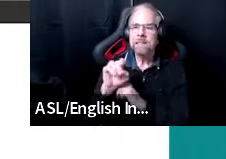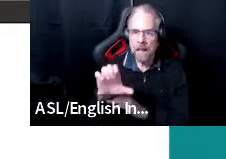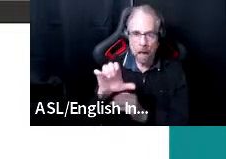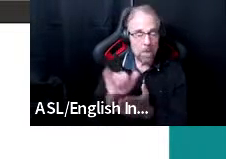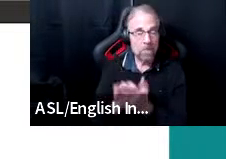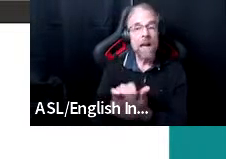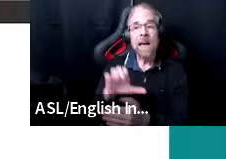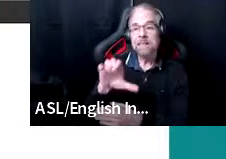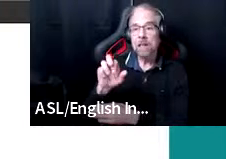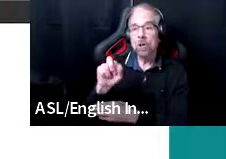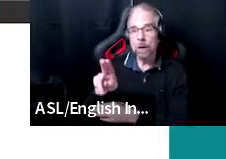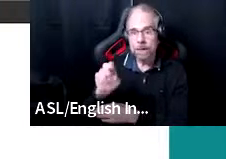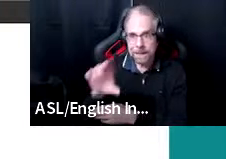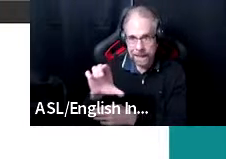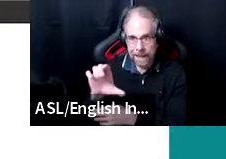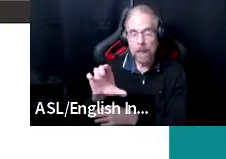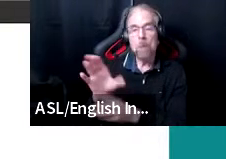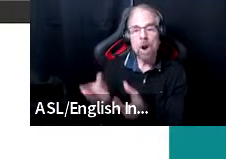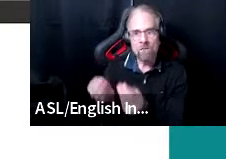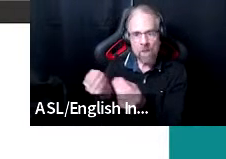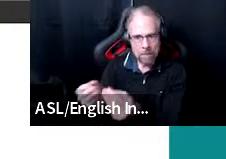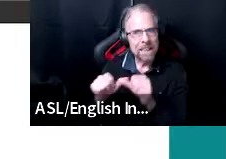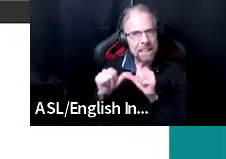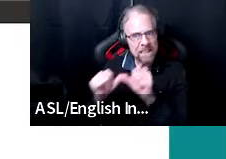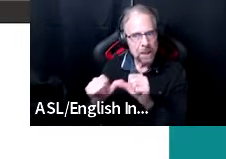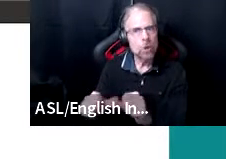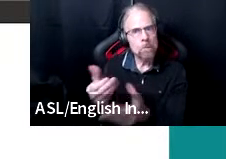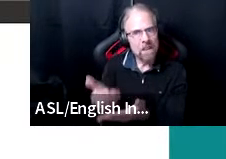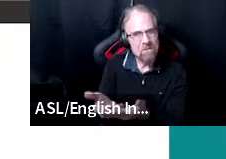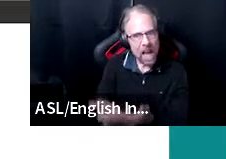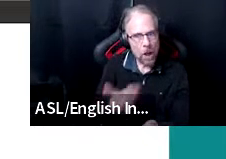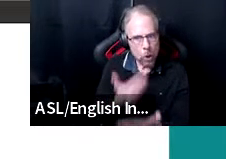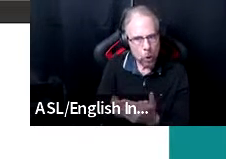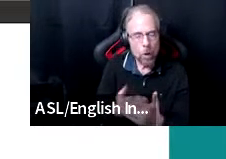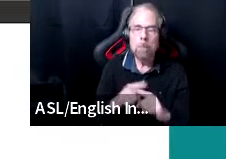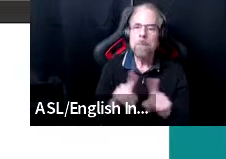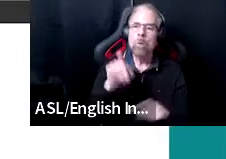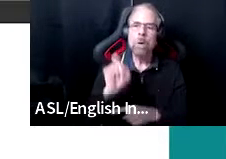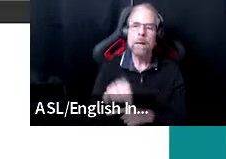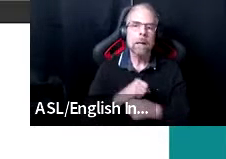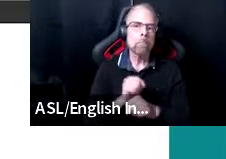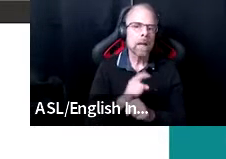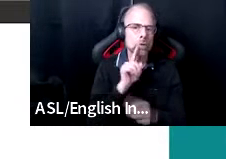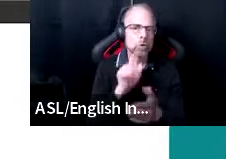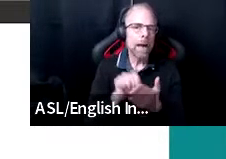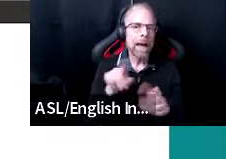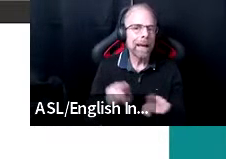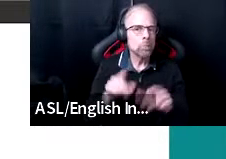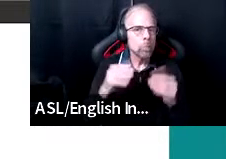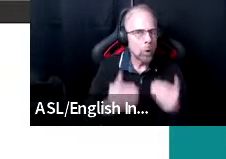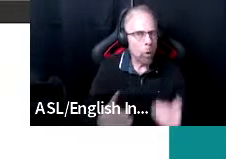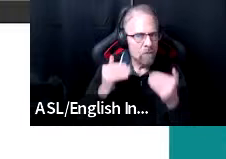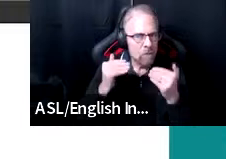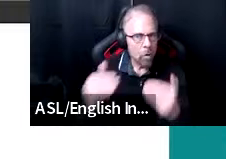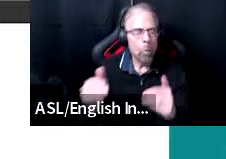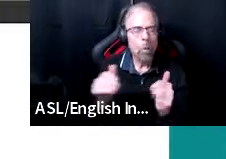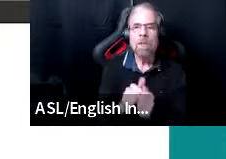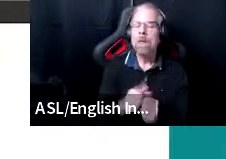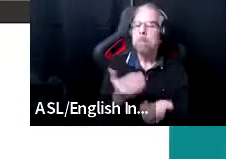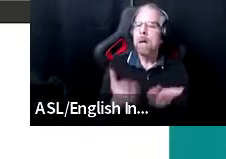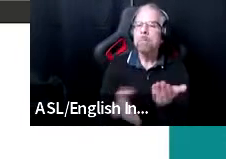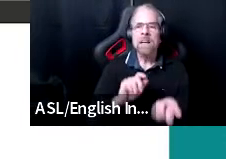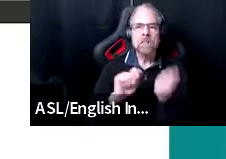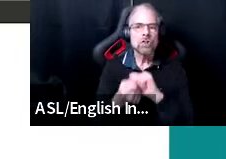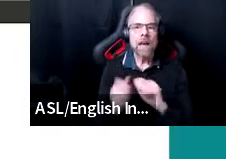provided continued to be valid, but we needed to make sure that as we move forward, there had been changed conditions, including